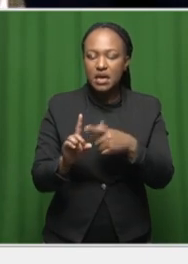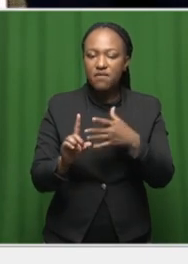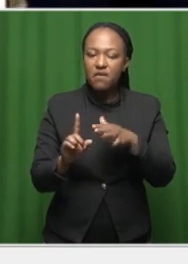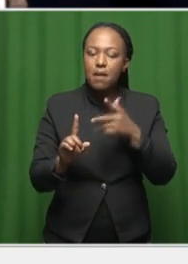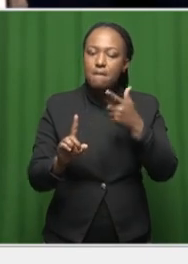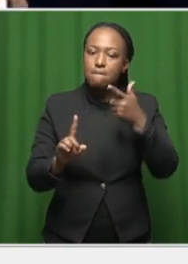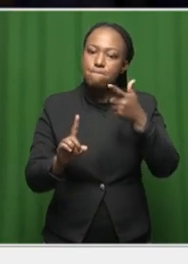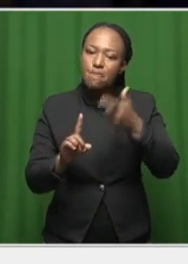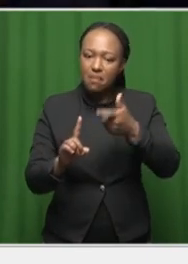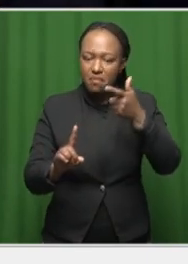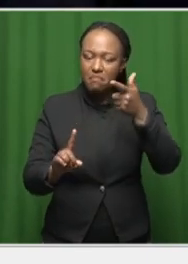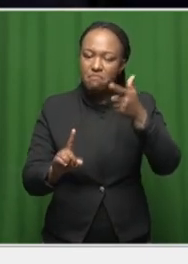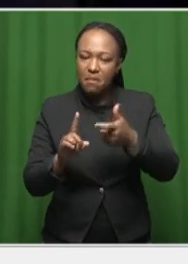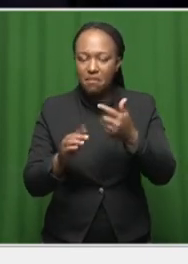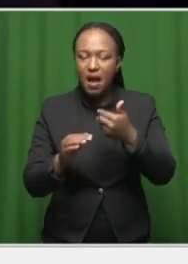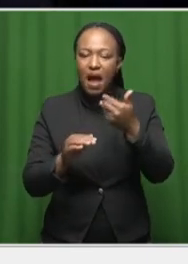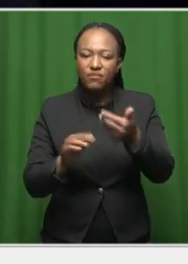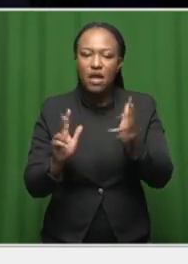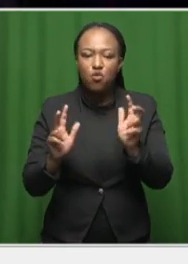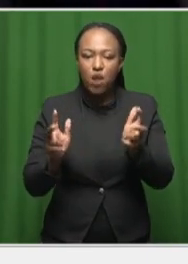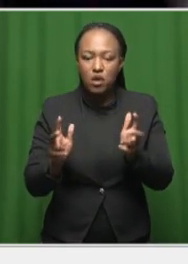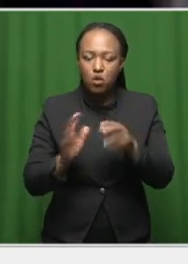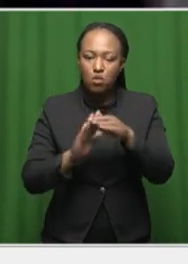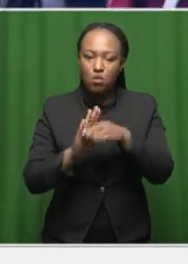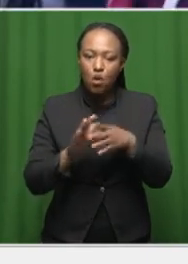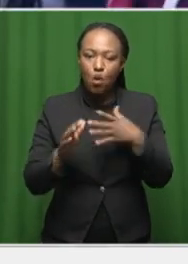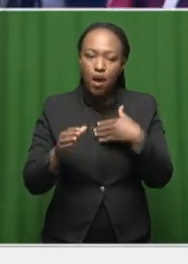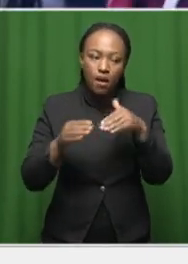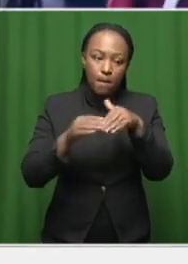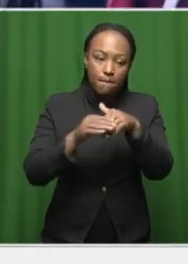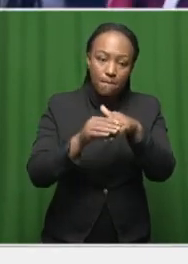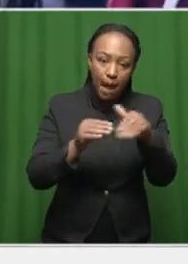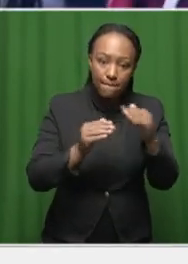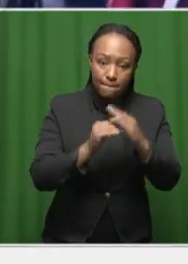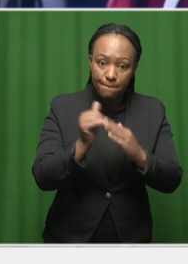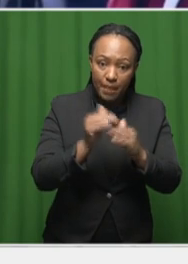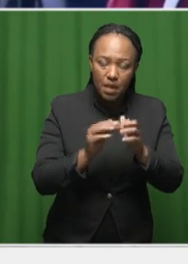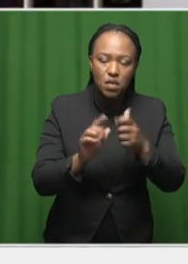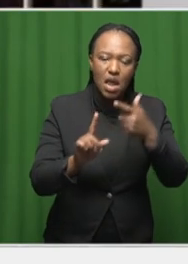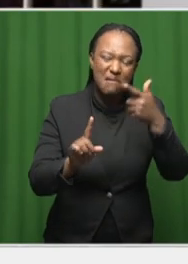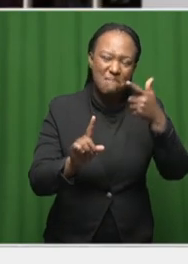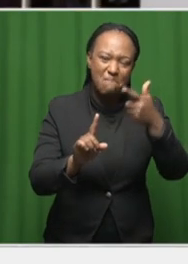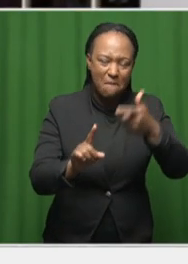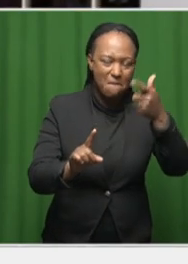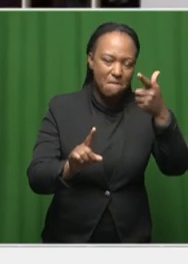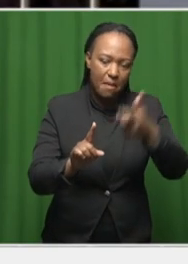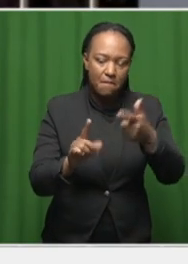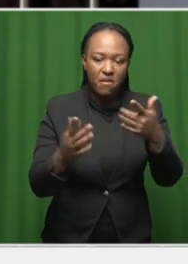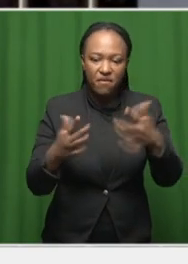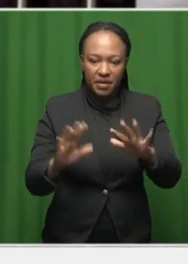down immediately after his radio program as he exited the premises of the station.